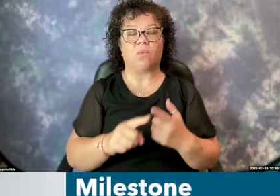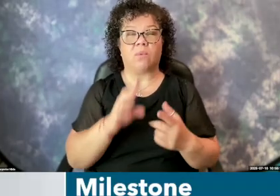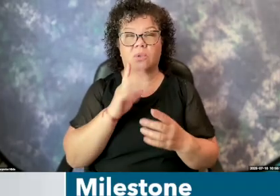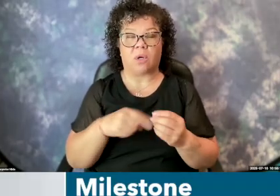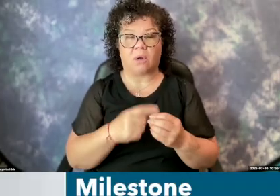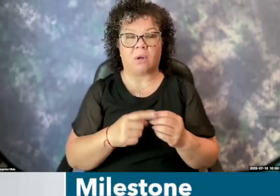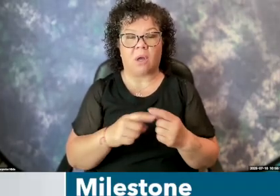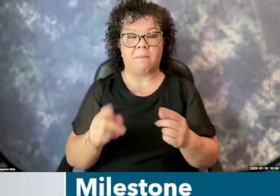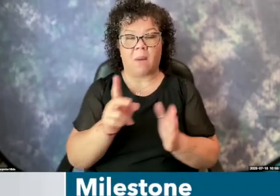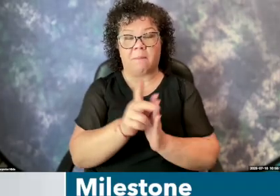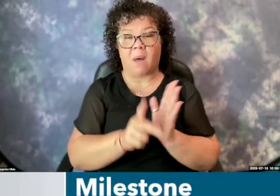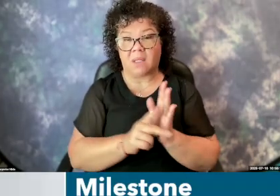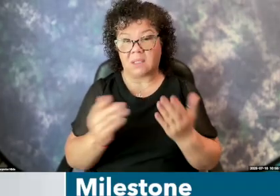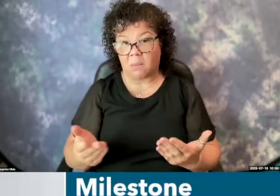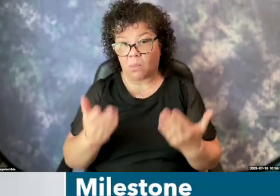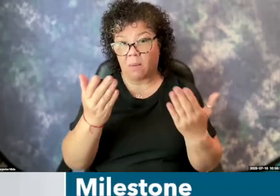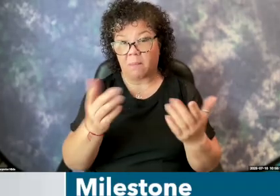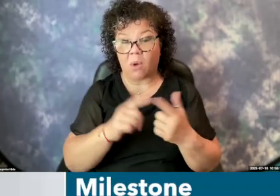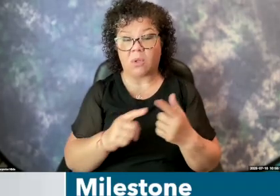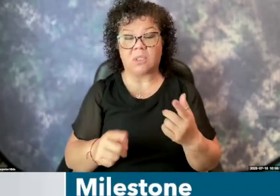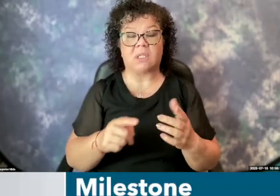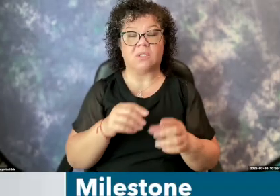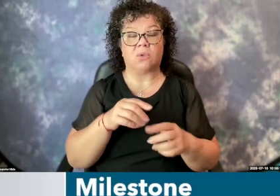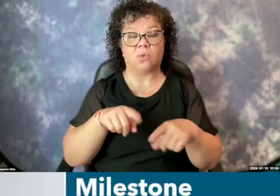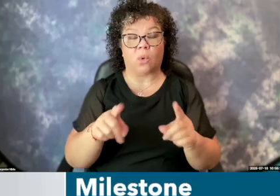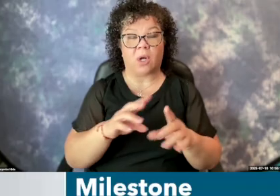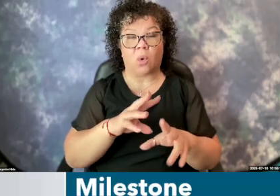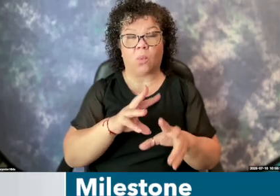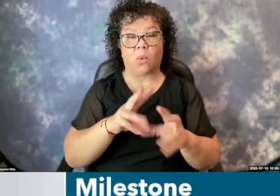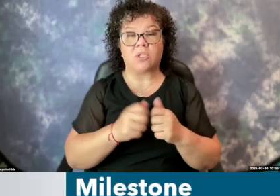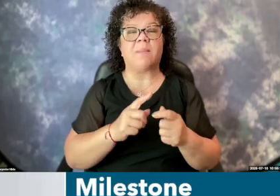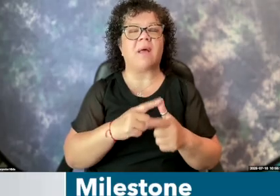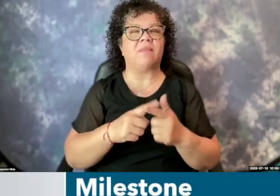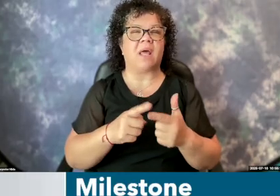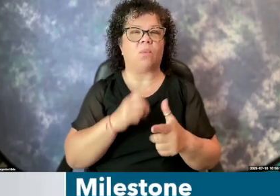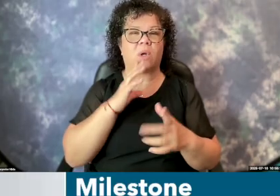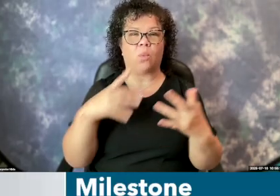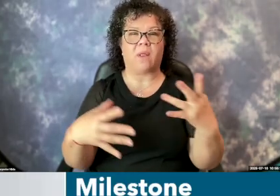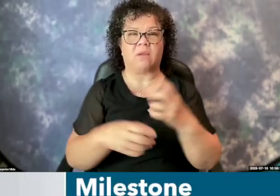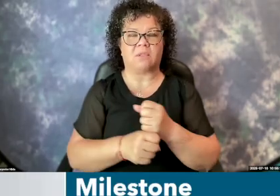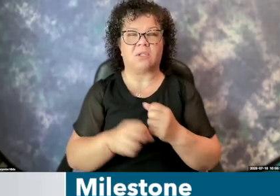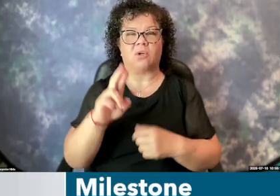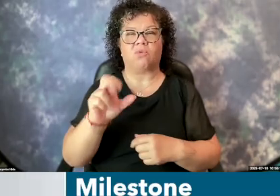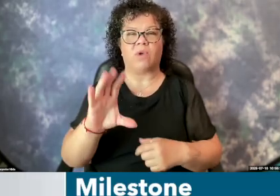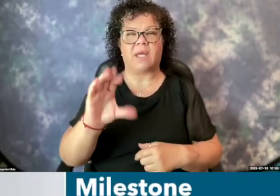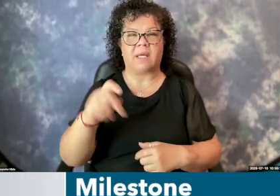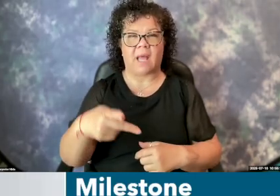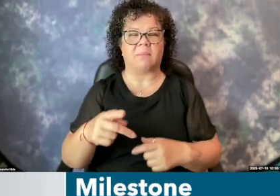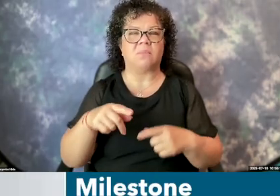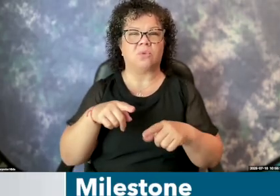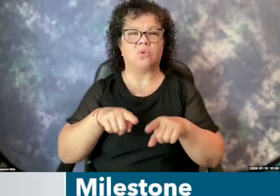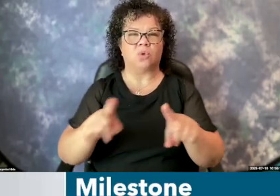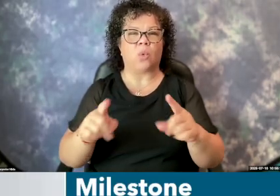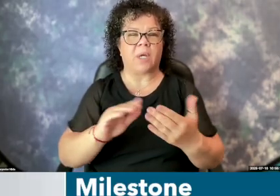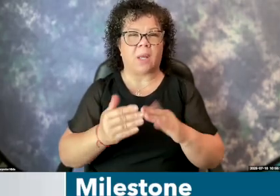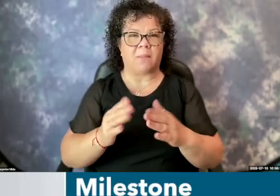recap. We'll recap those after the workshop at the evening community meeting a few days later. Staff will then write the